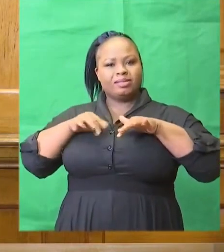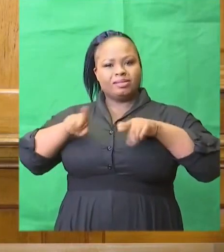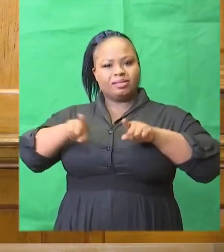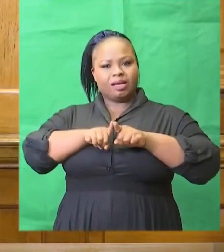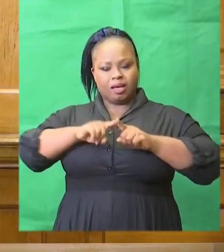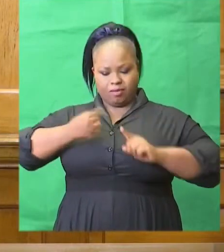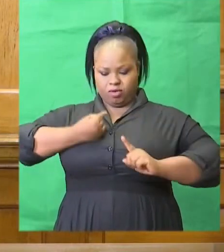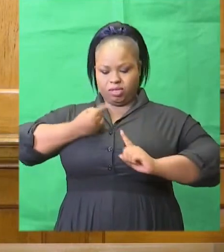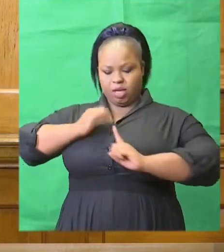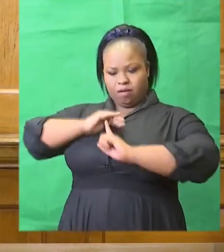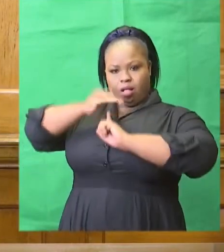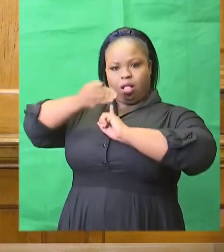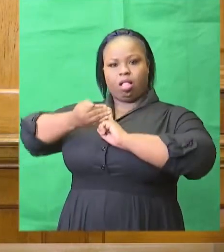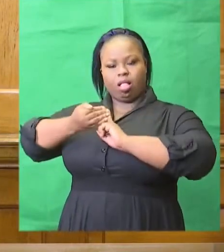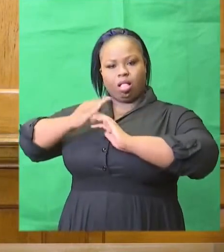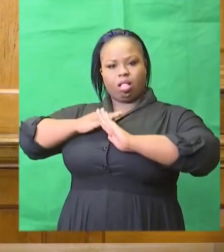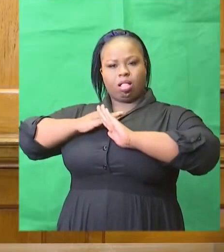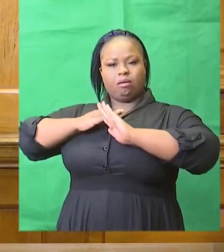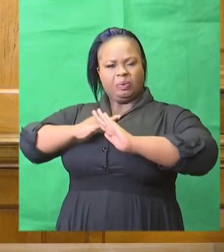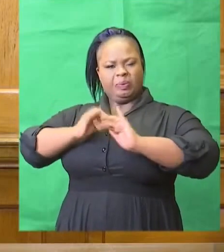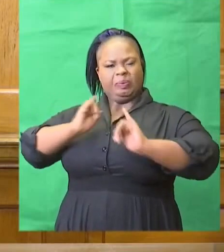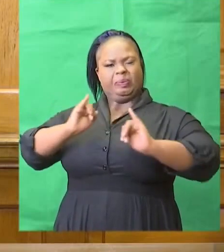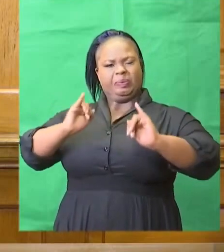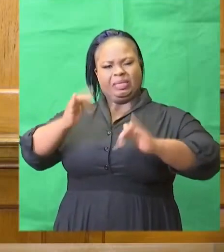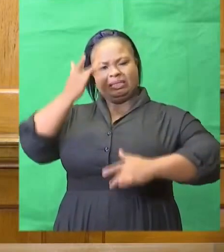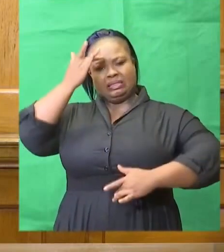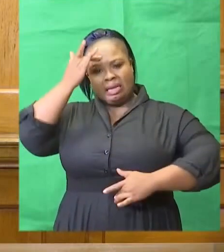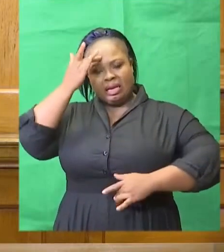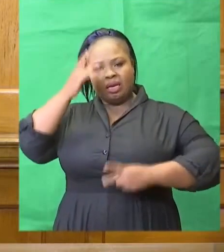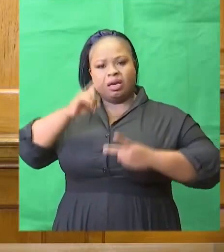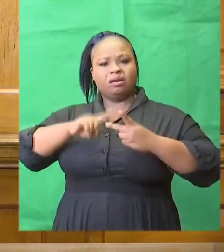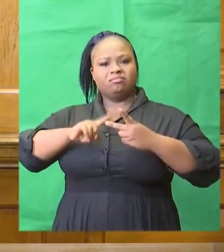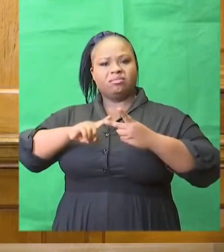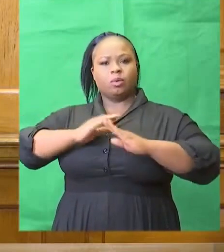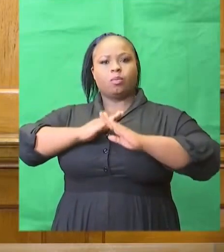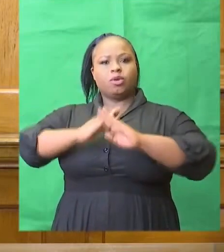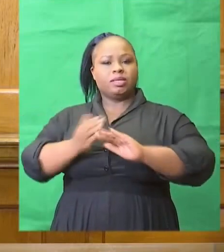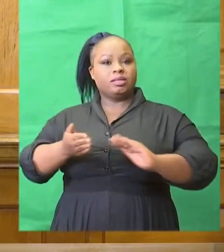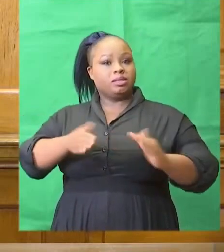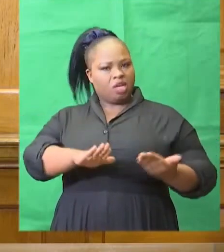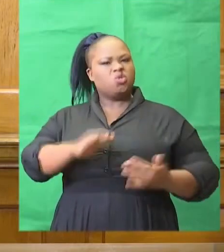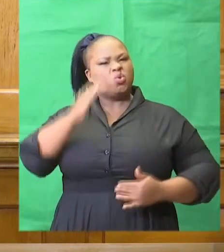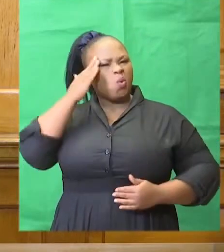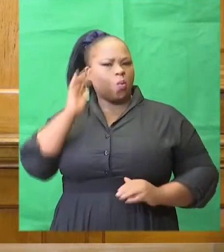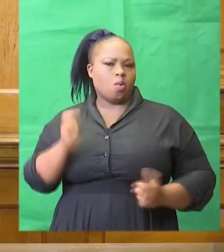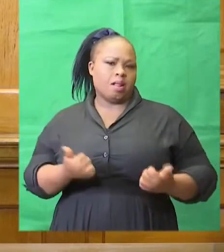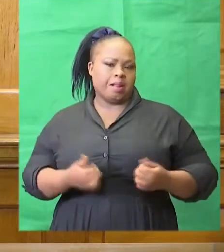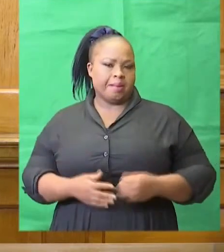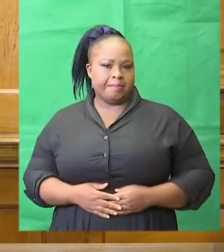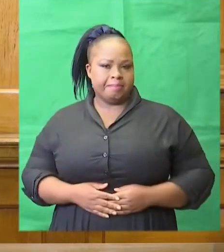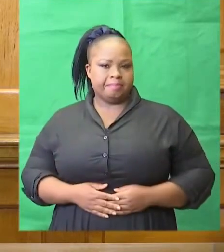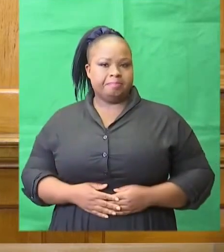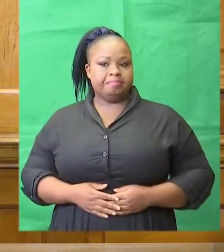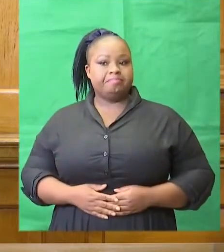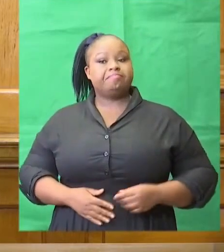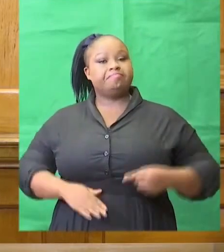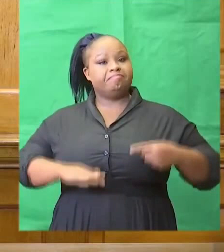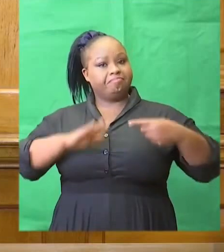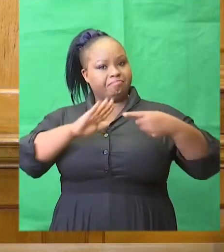ourselves against severe disease as well as death. The first, which is the